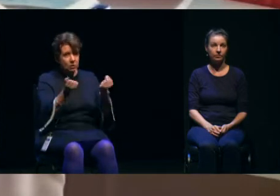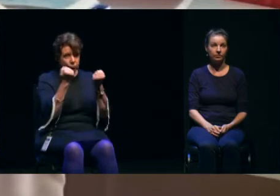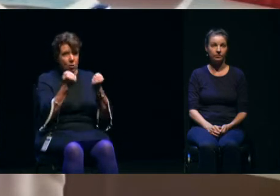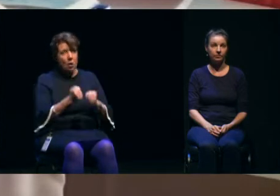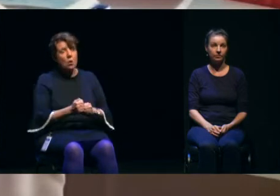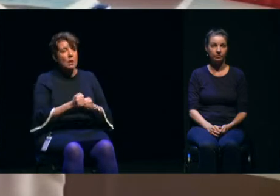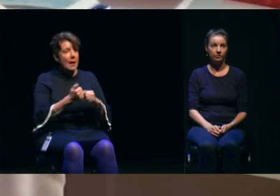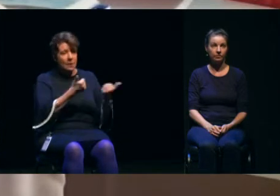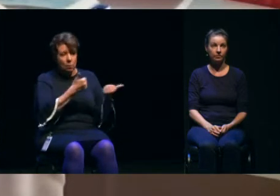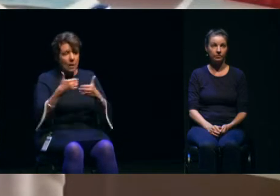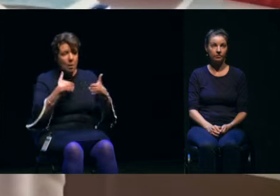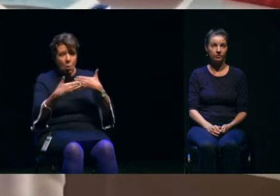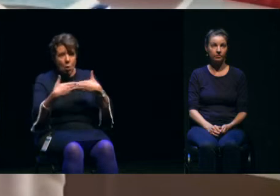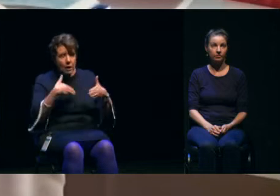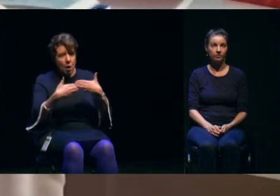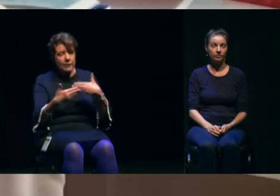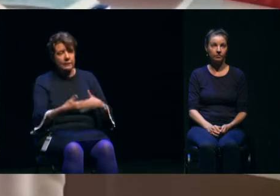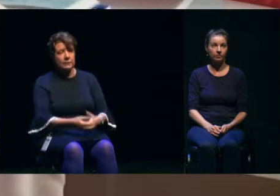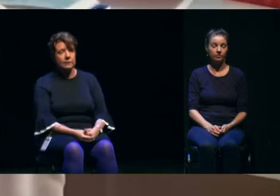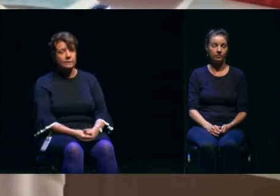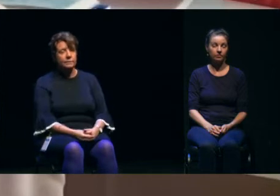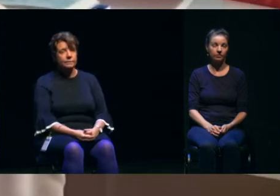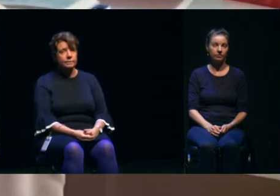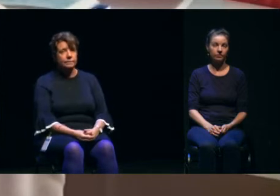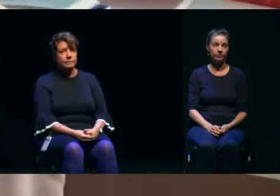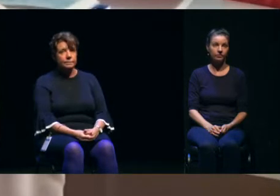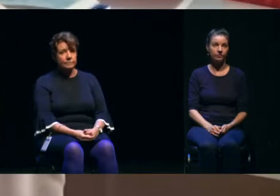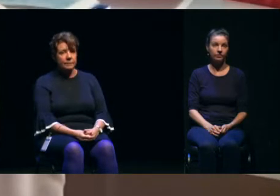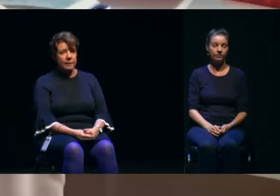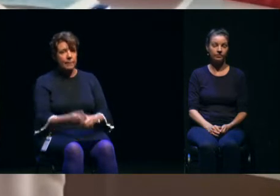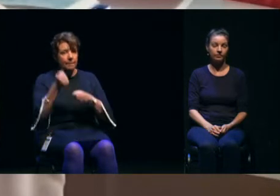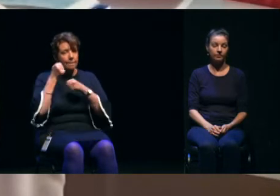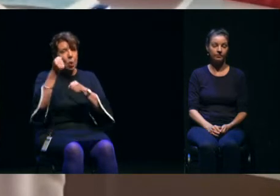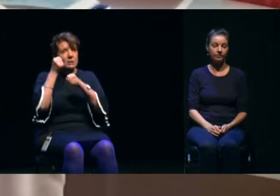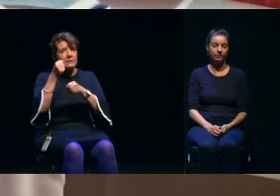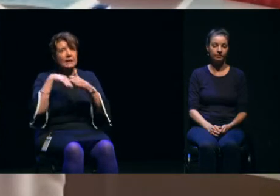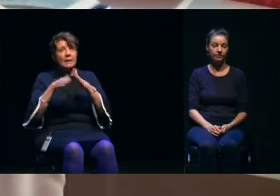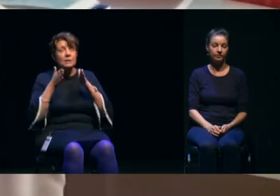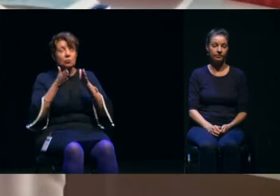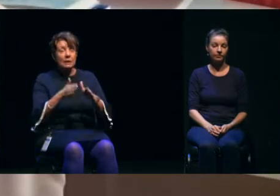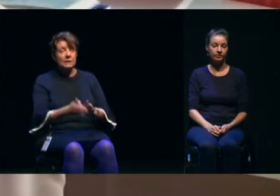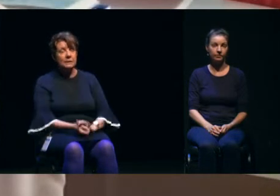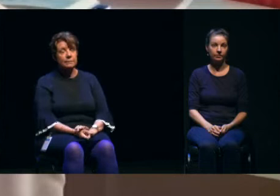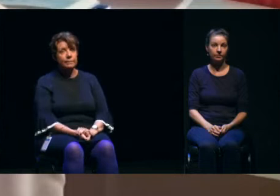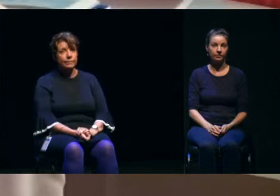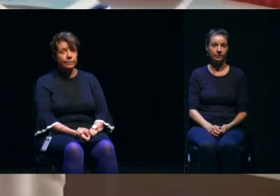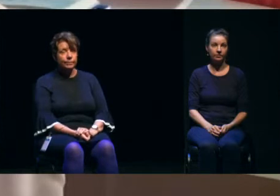well organized. And they have been protesting in the streets, and now we are going to